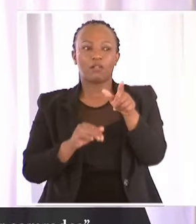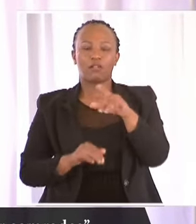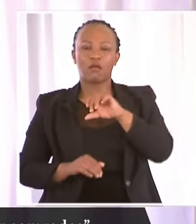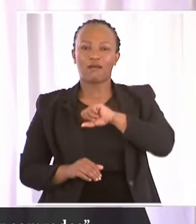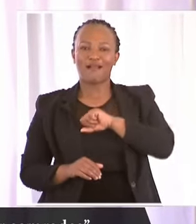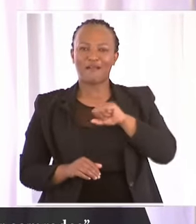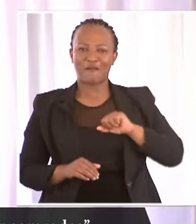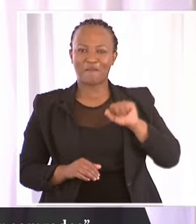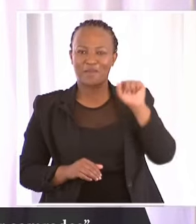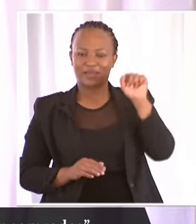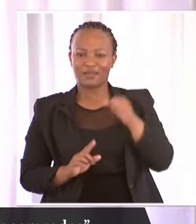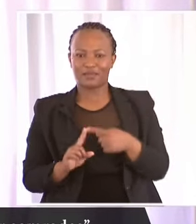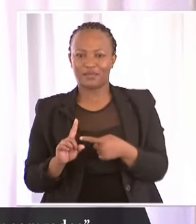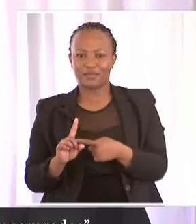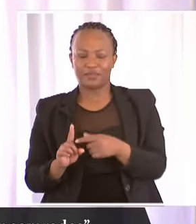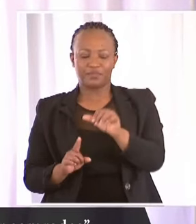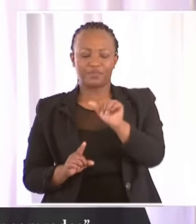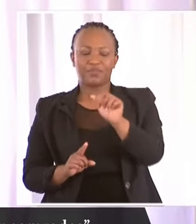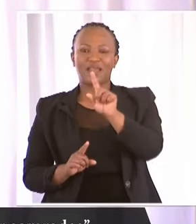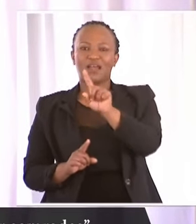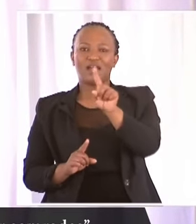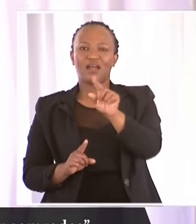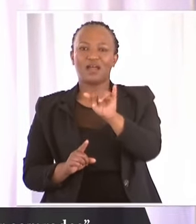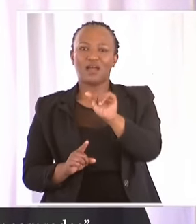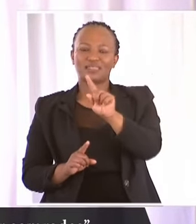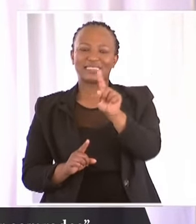faced and many stalwarts